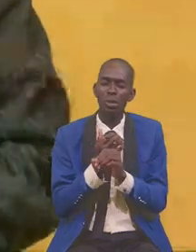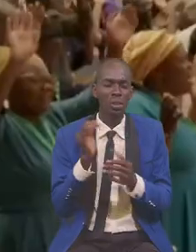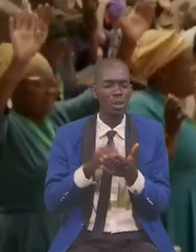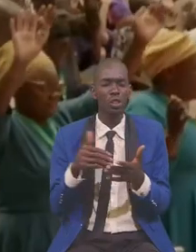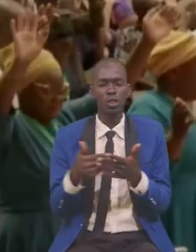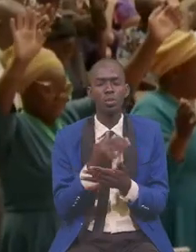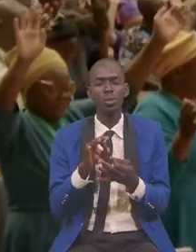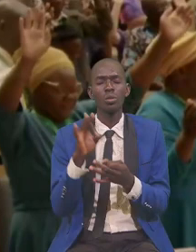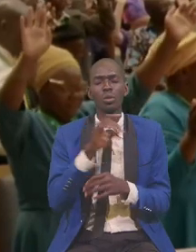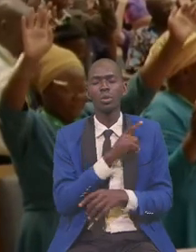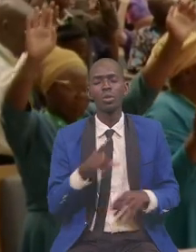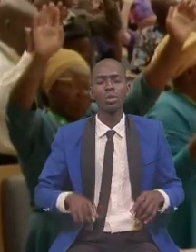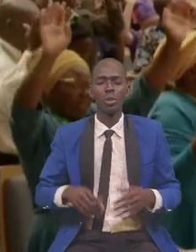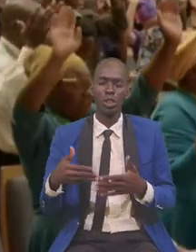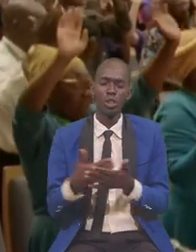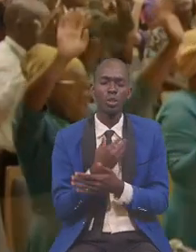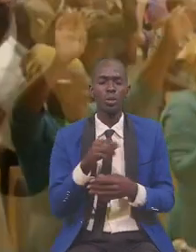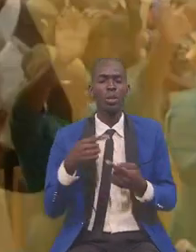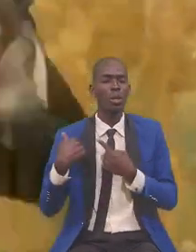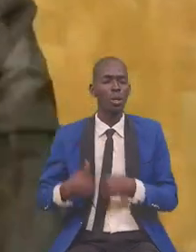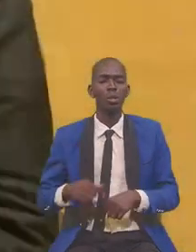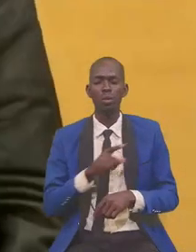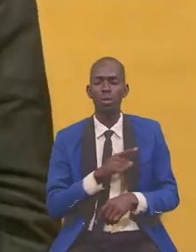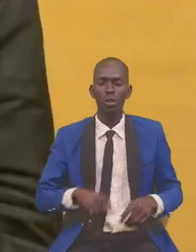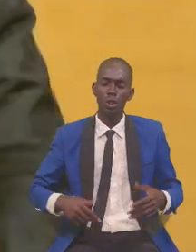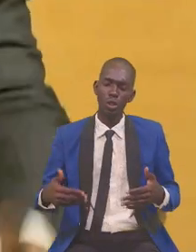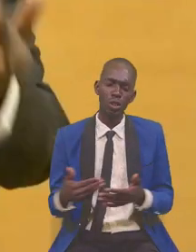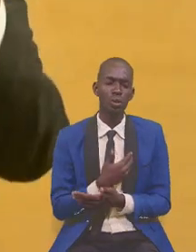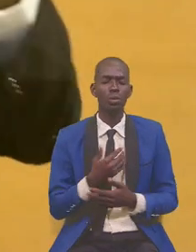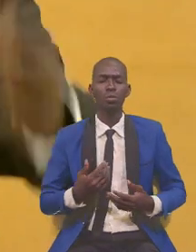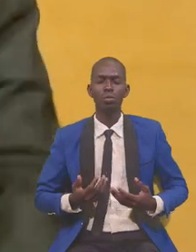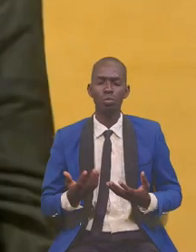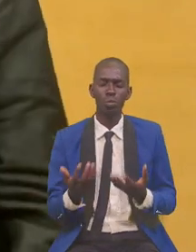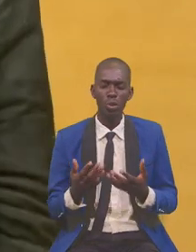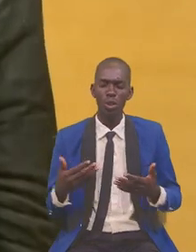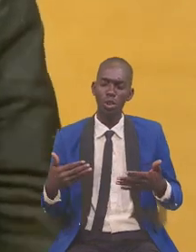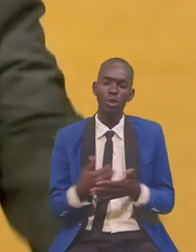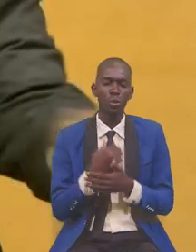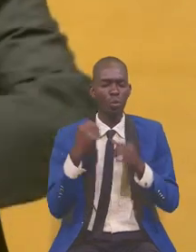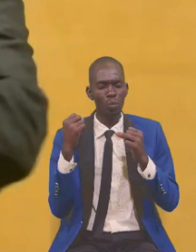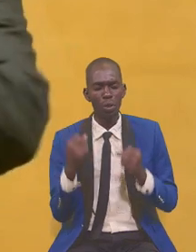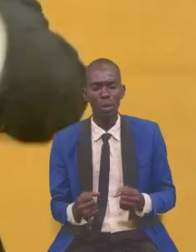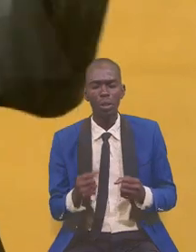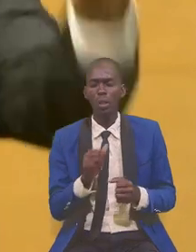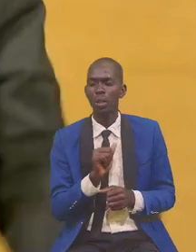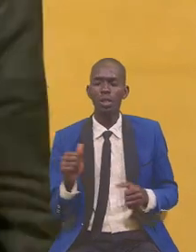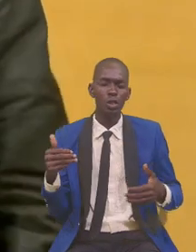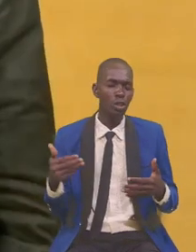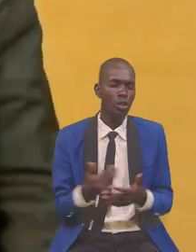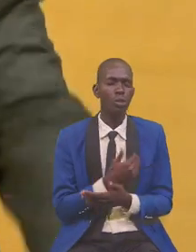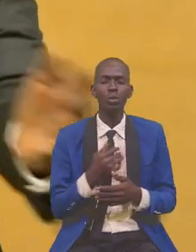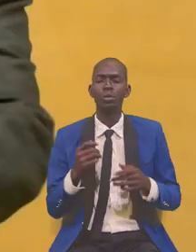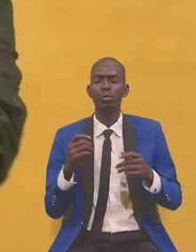spirit, a new heart, a new passion, a new power, a new